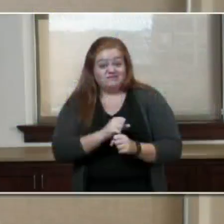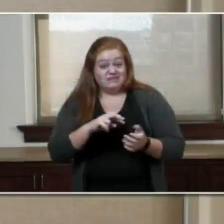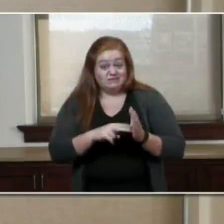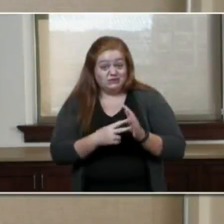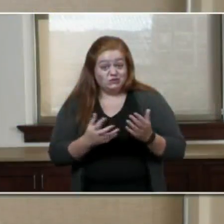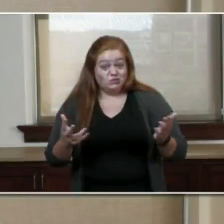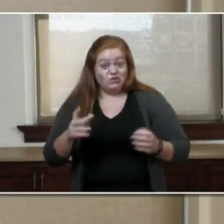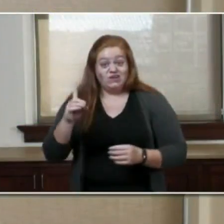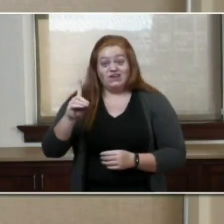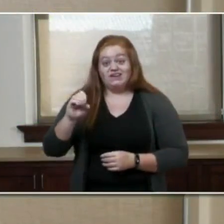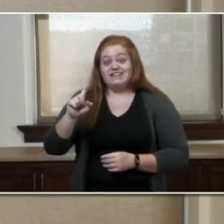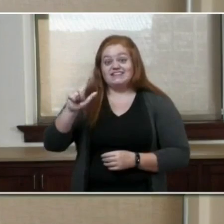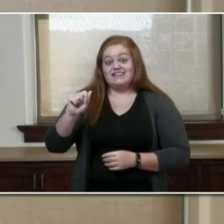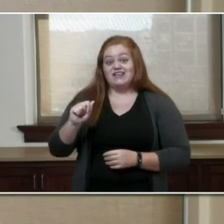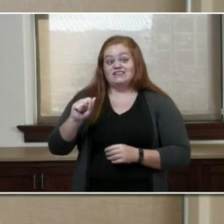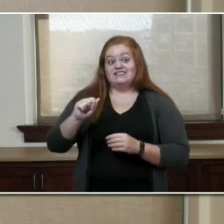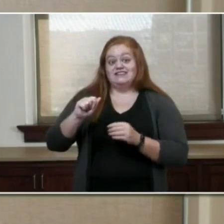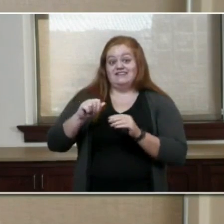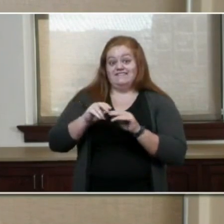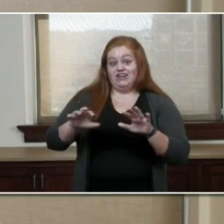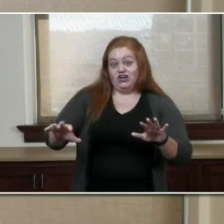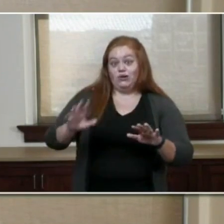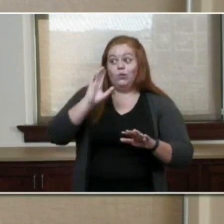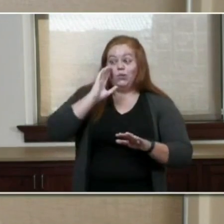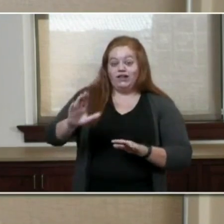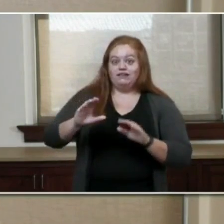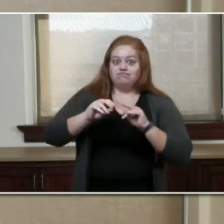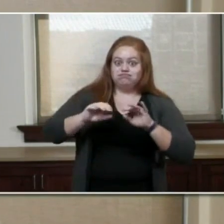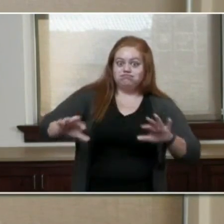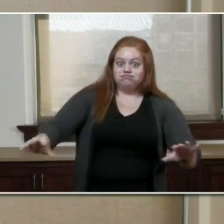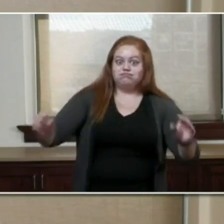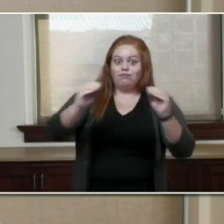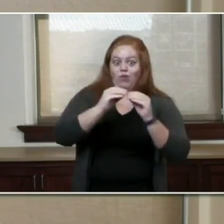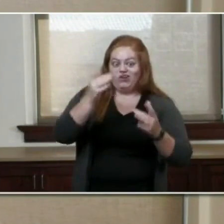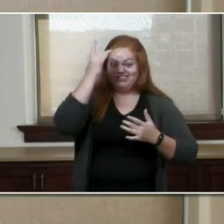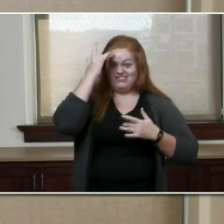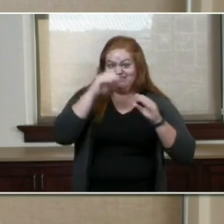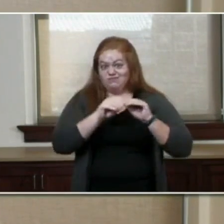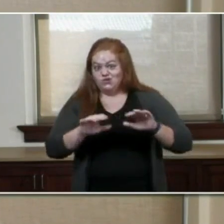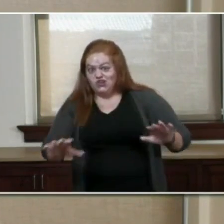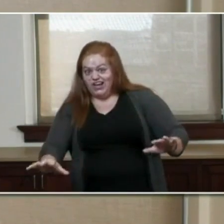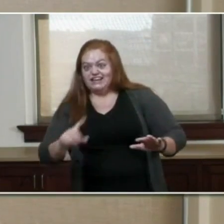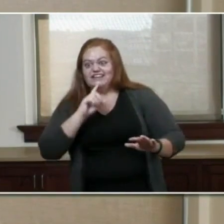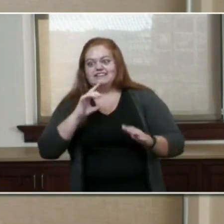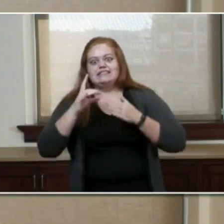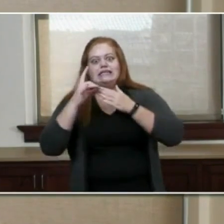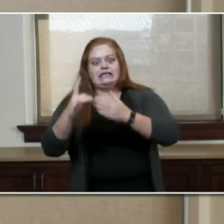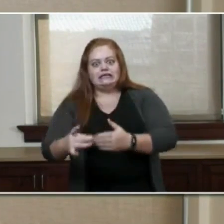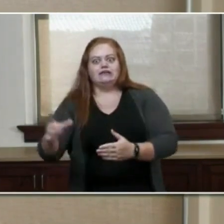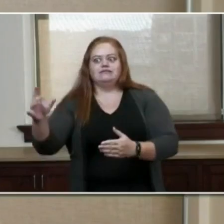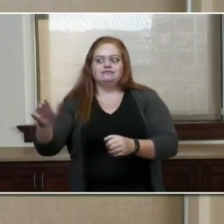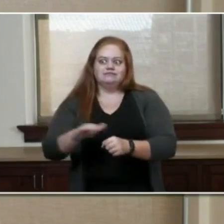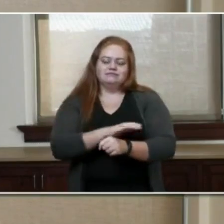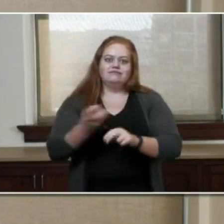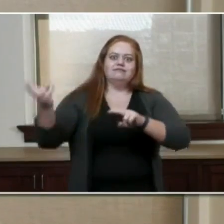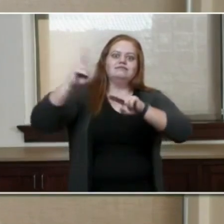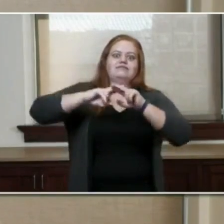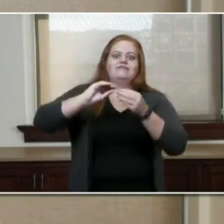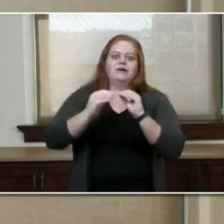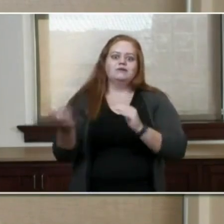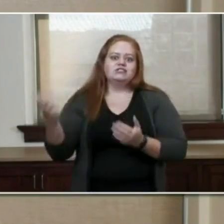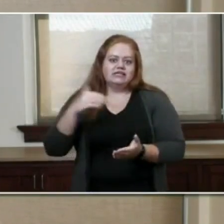The Delta variant is very contagious and is driving the current wave of the pandemic across the United States. Locally,